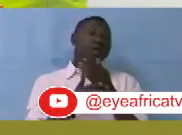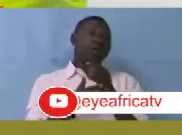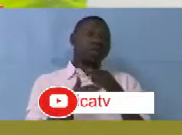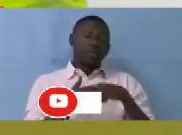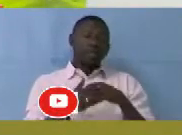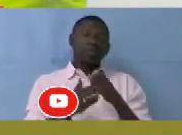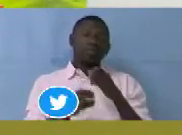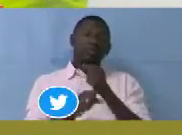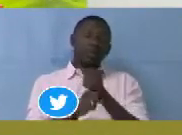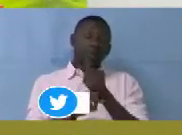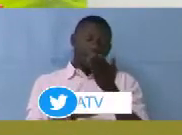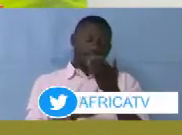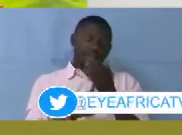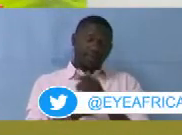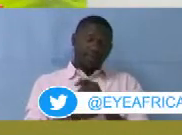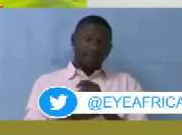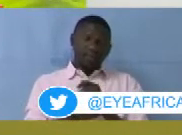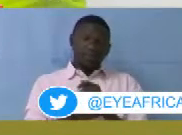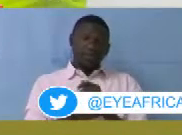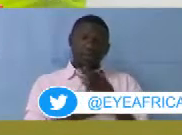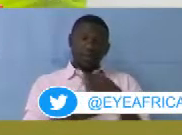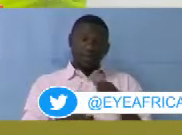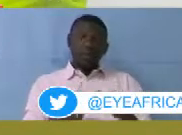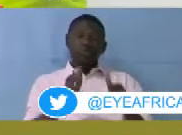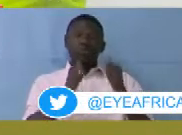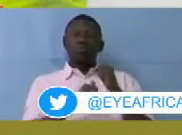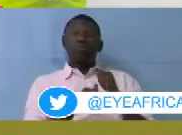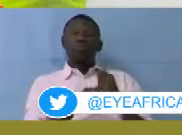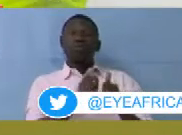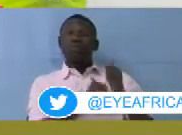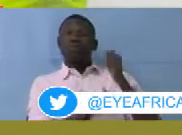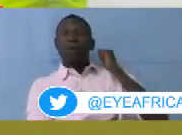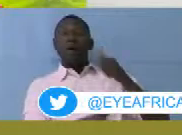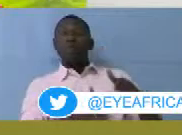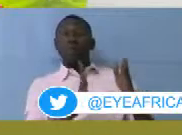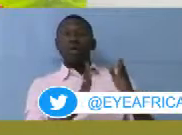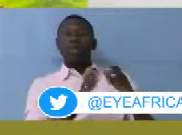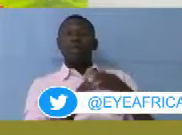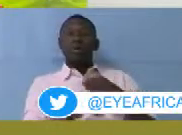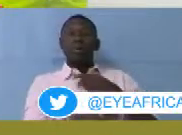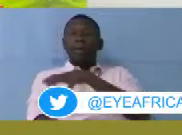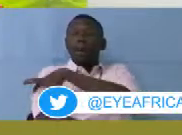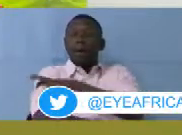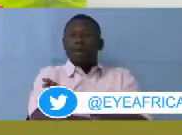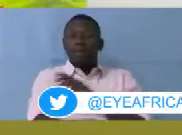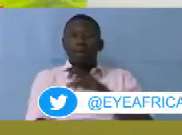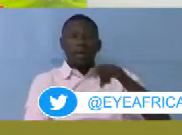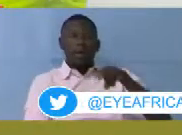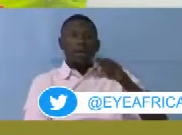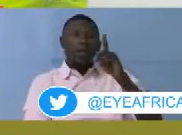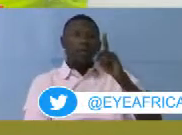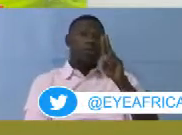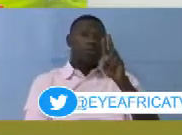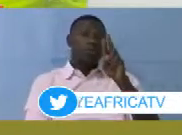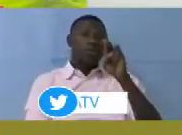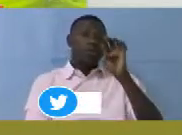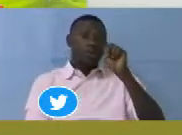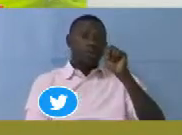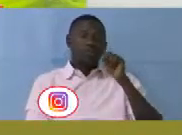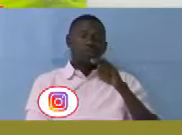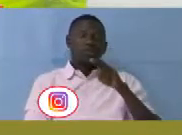Captain Dur was living somewhere around Radio Gambia. Captain Dur atebe sirin dulale to Radio Gambia